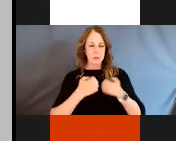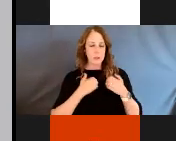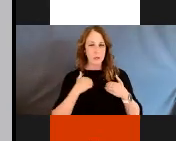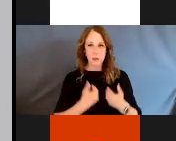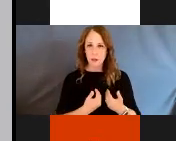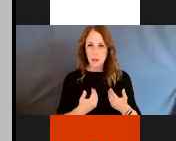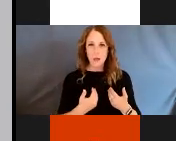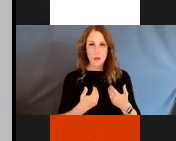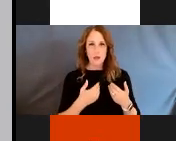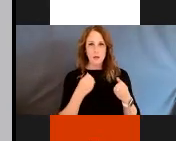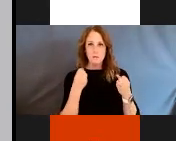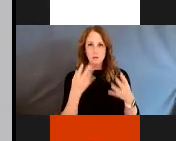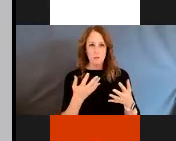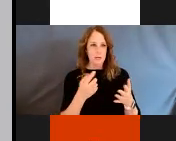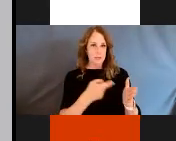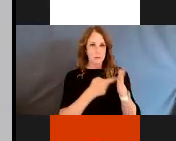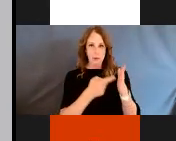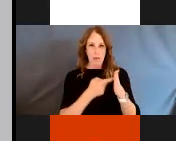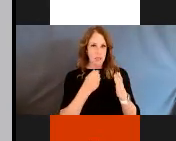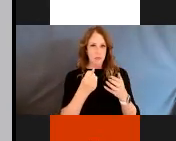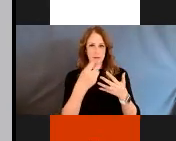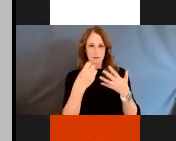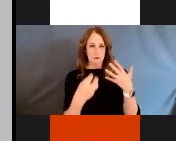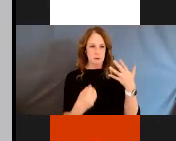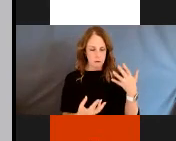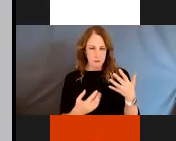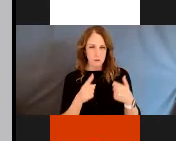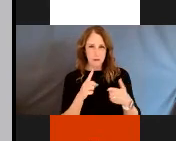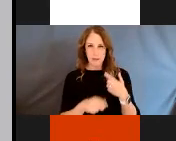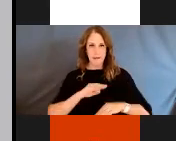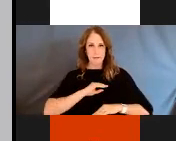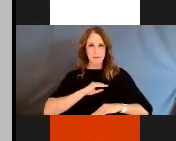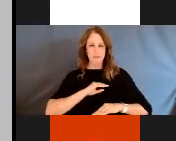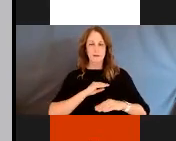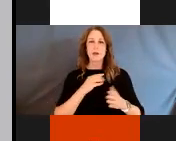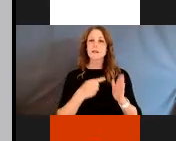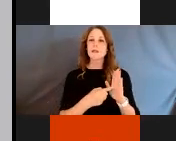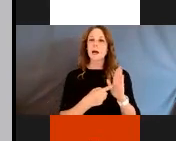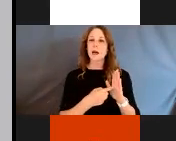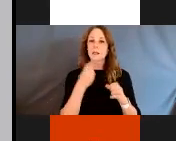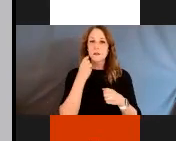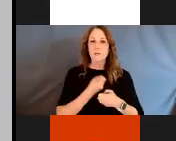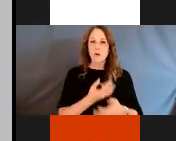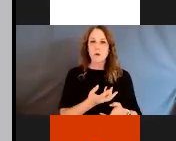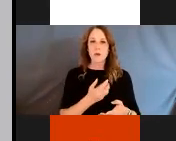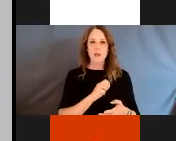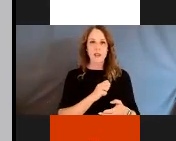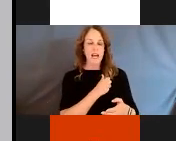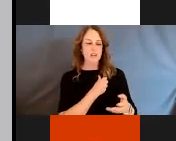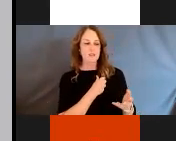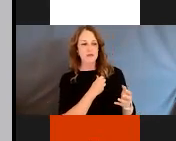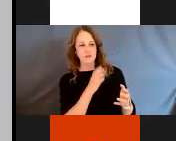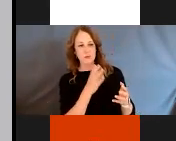constant demands. Some signs that we may be experiencing burnout include poor attitude towards coworkers,